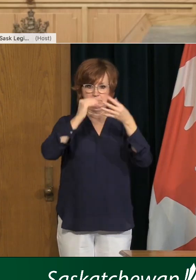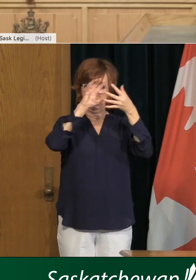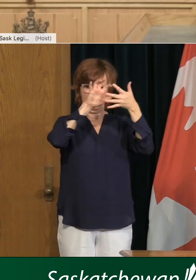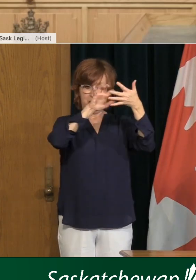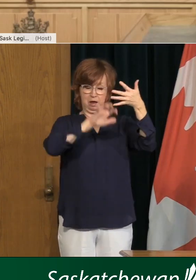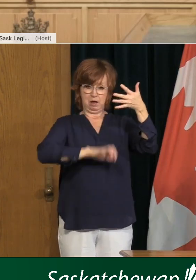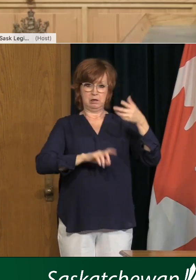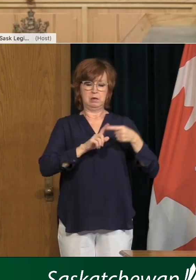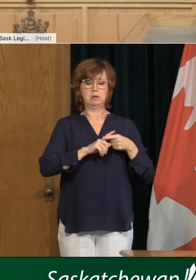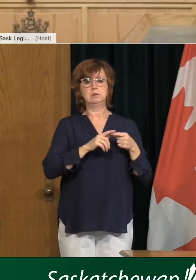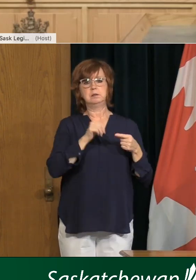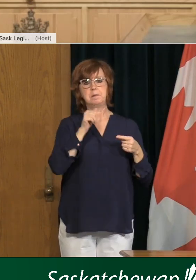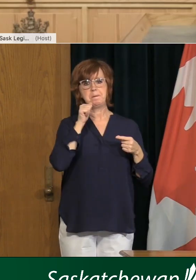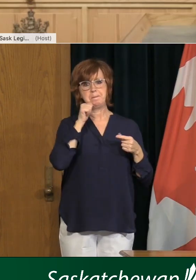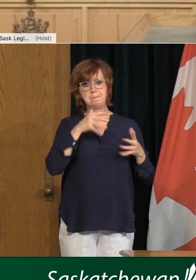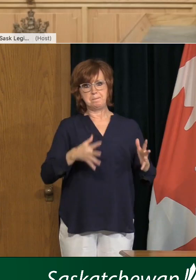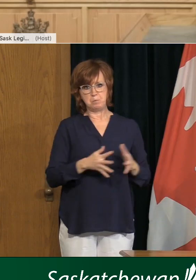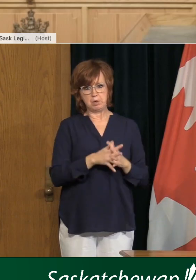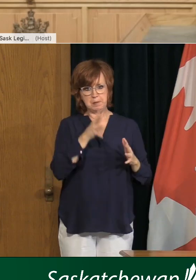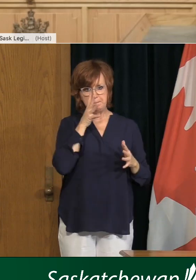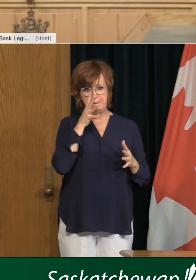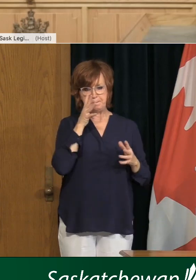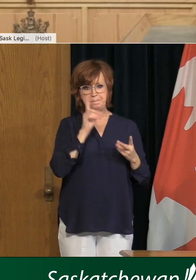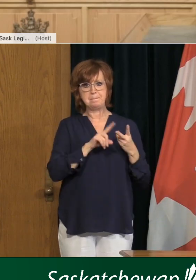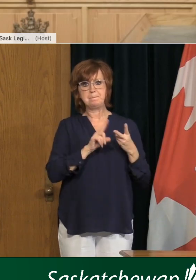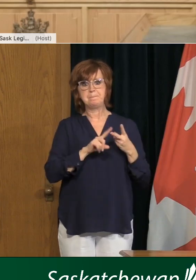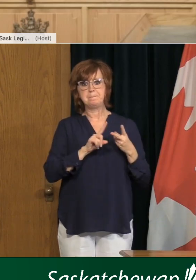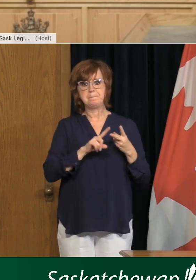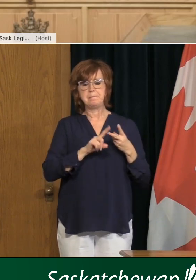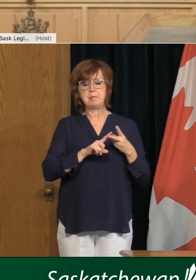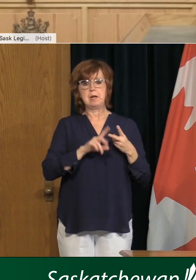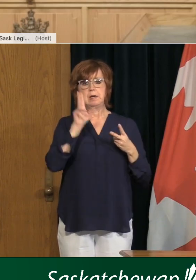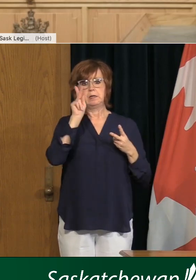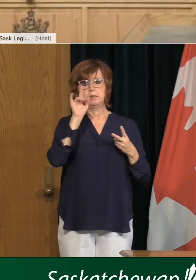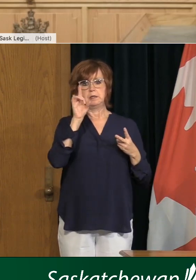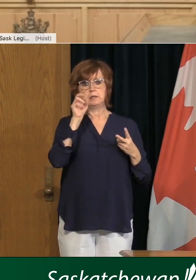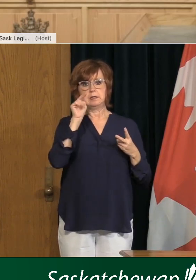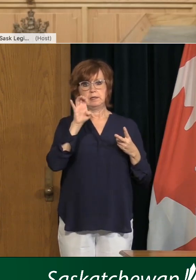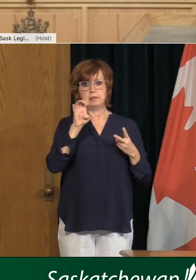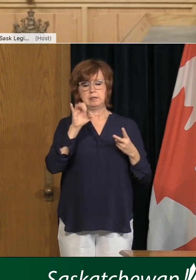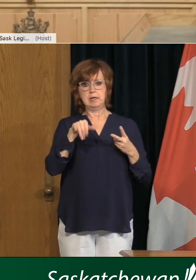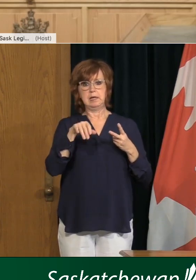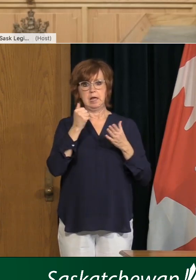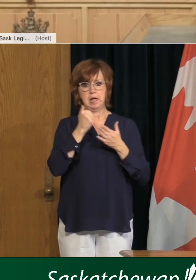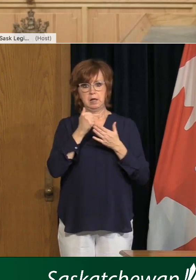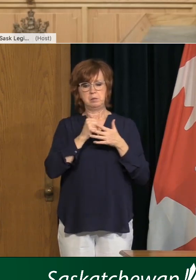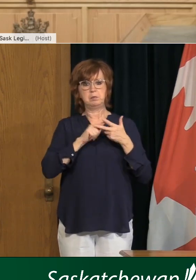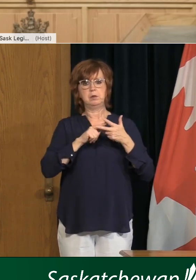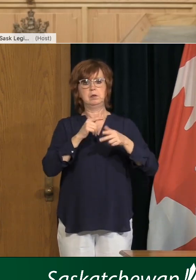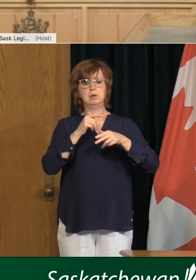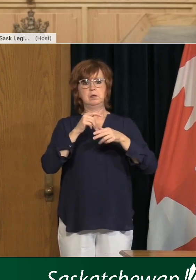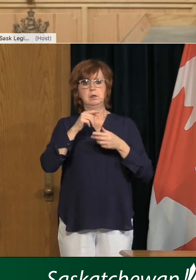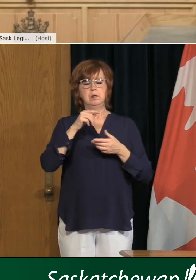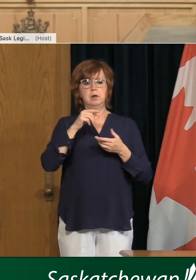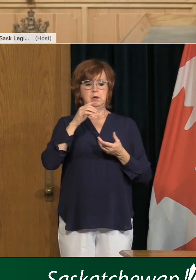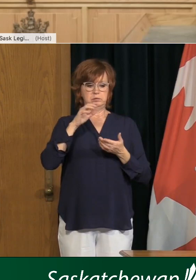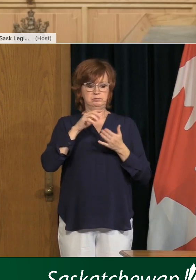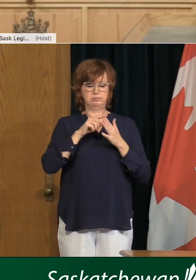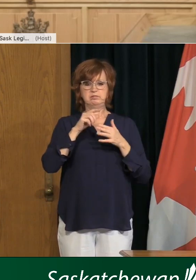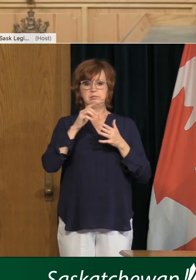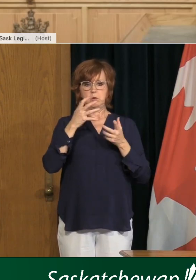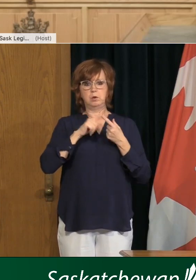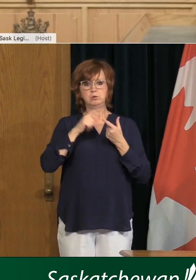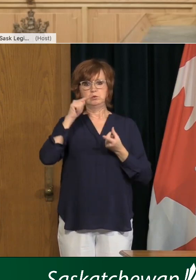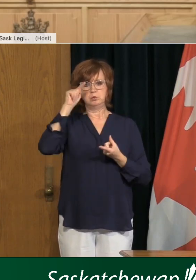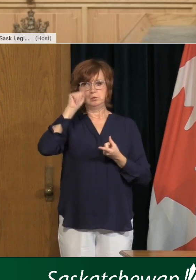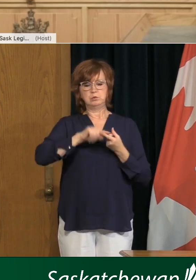as maternal child health, kidney health, harm reduction services, and as I mentioned before, a resumption